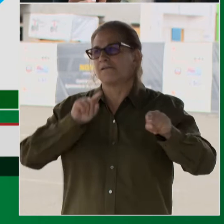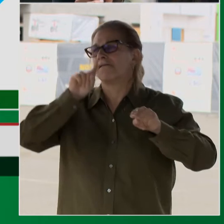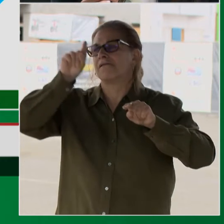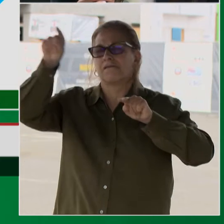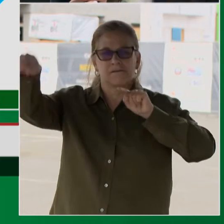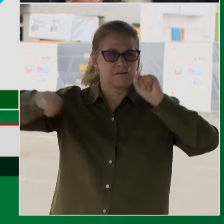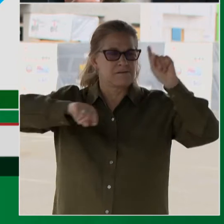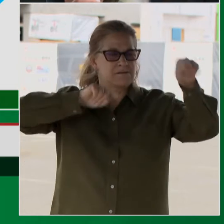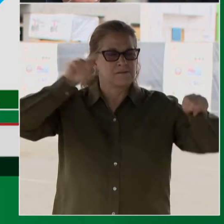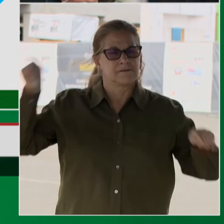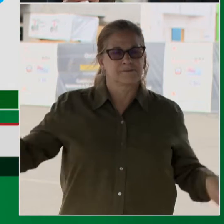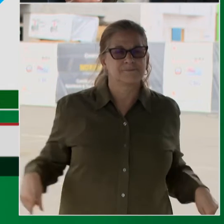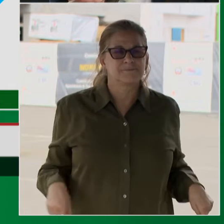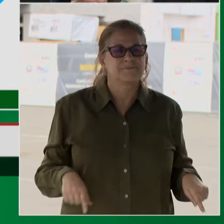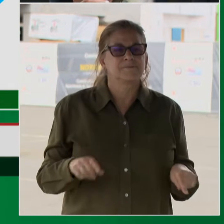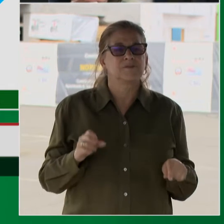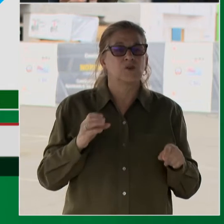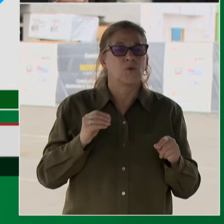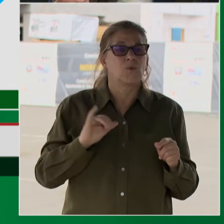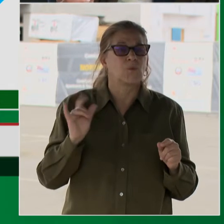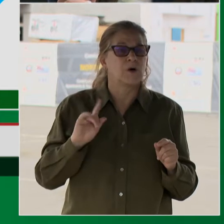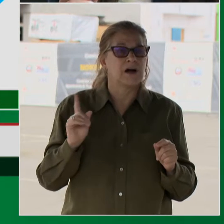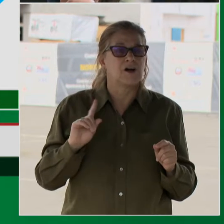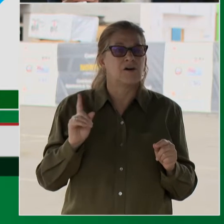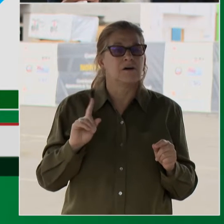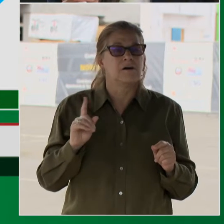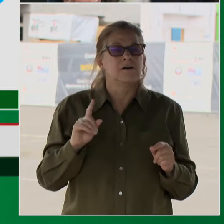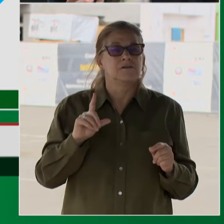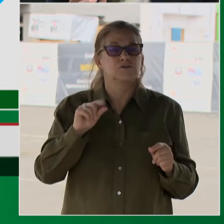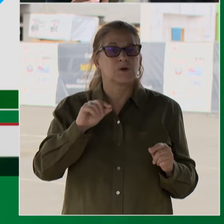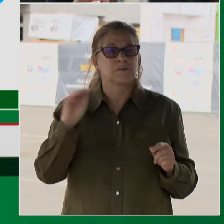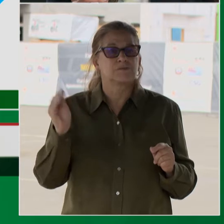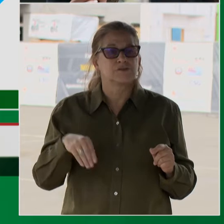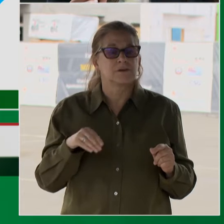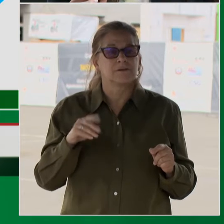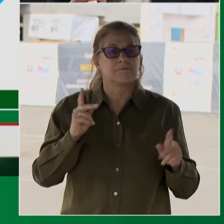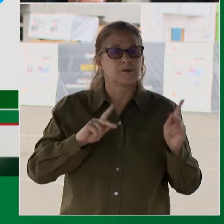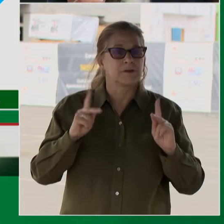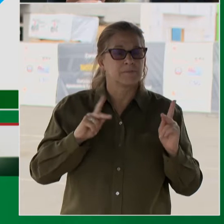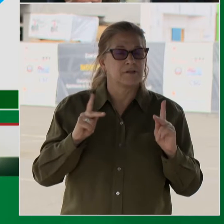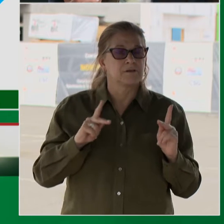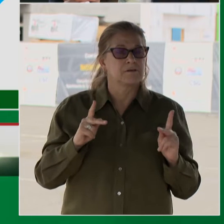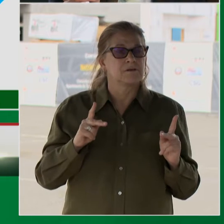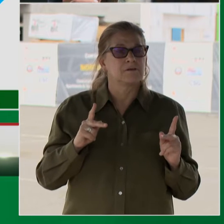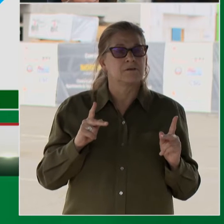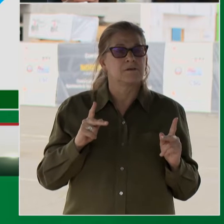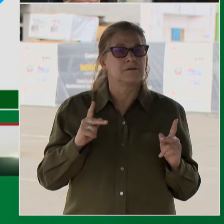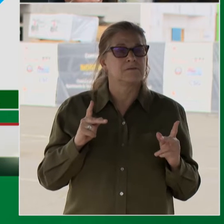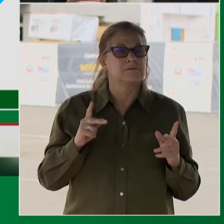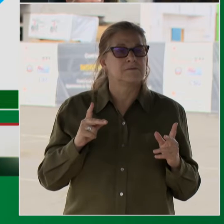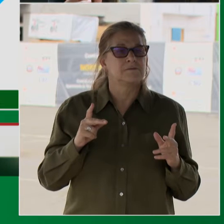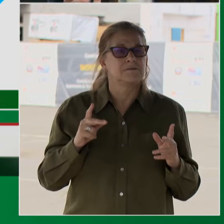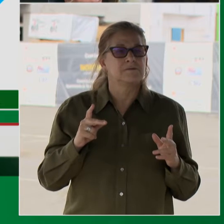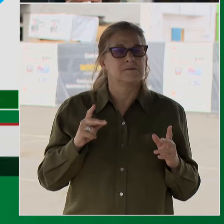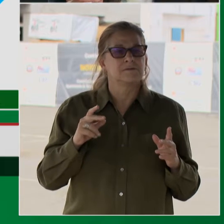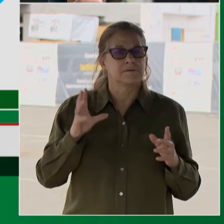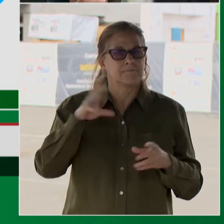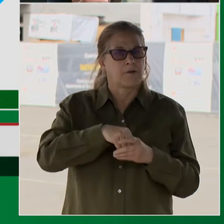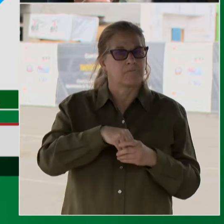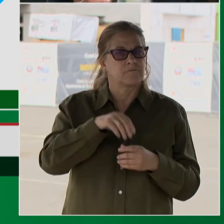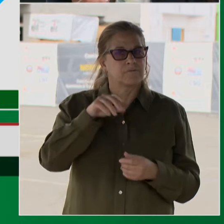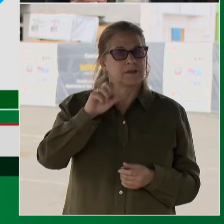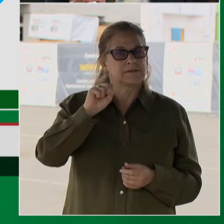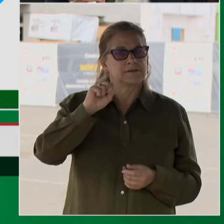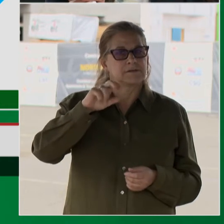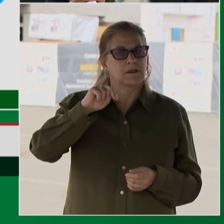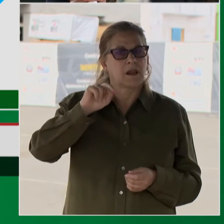as well as places where more than 20% of the population participates in SNAP. And then the third